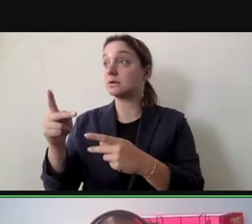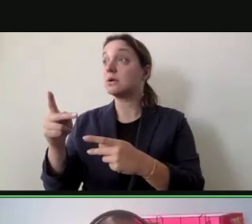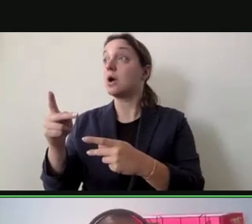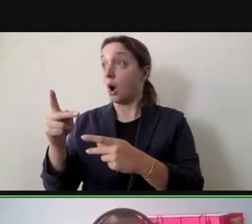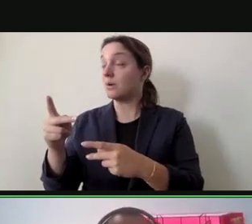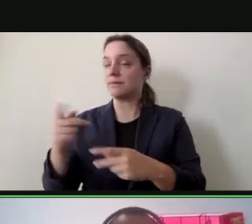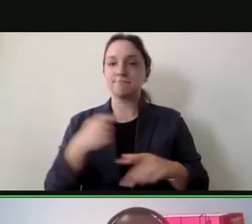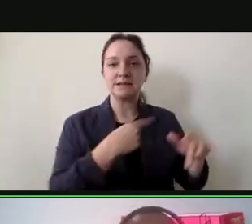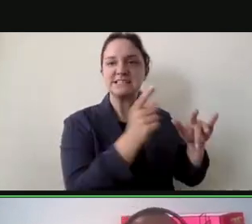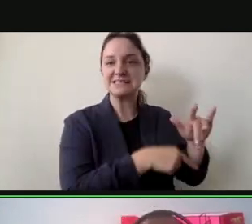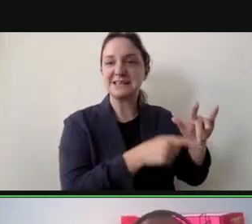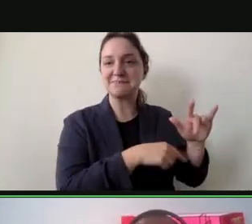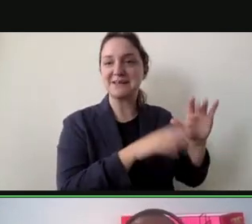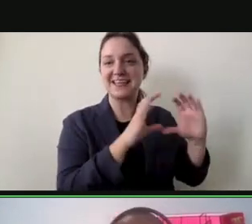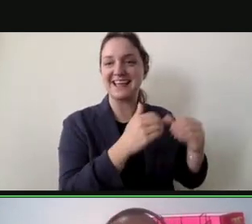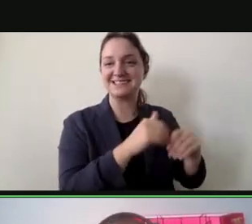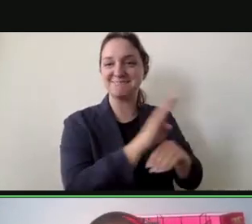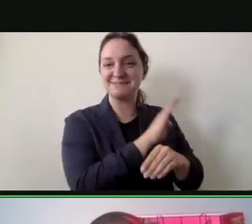classes in business school